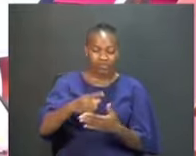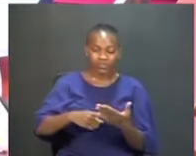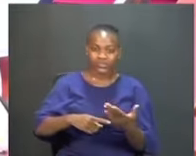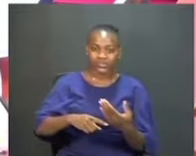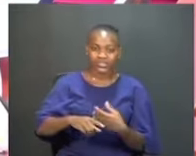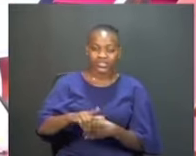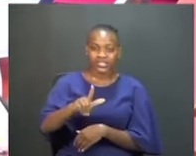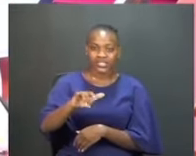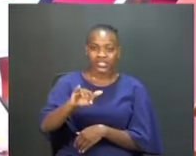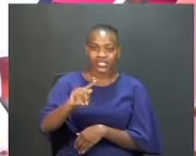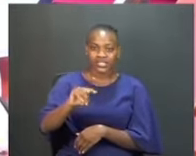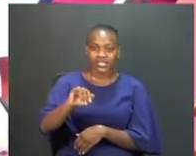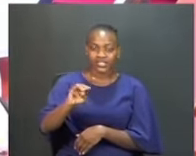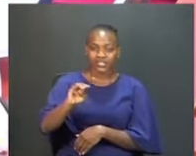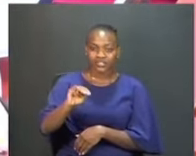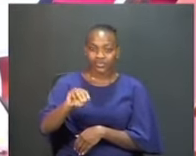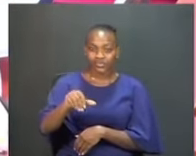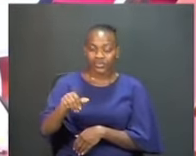Mankasim,